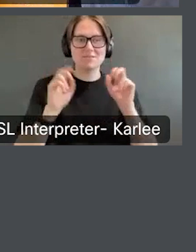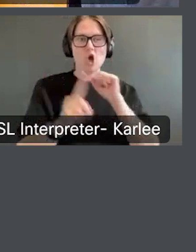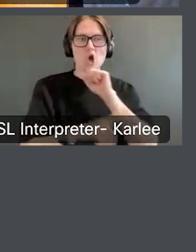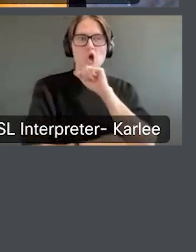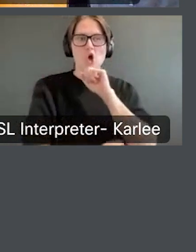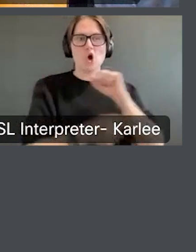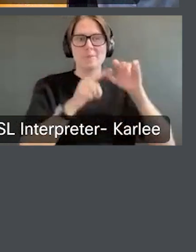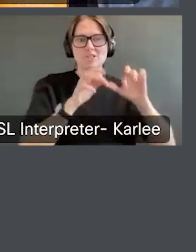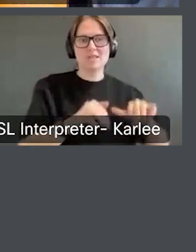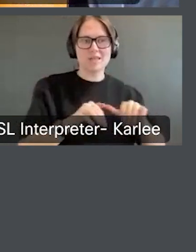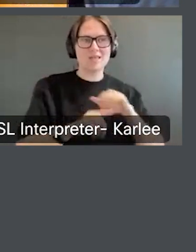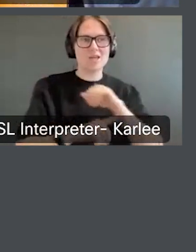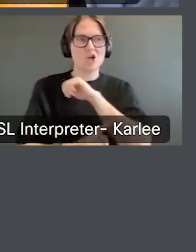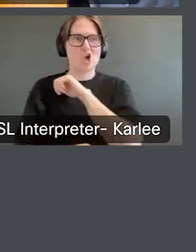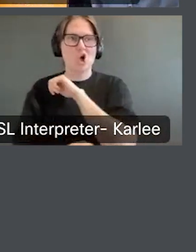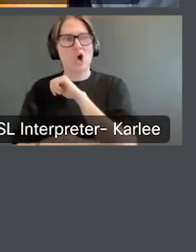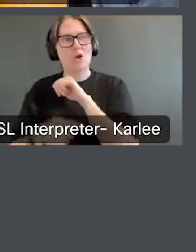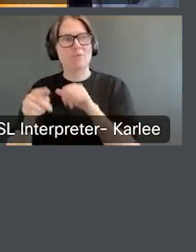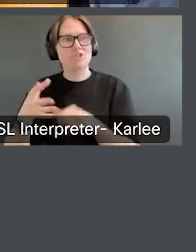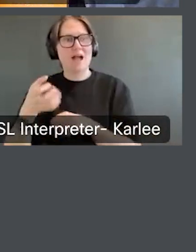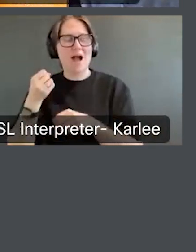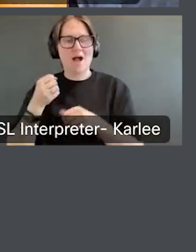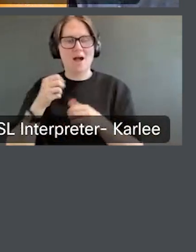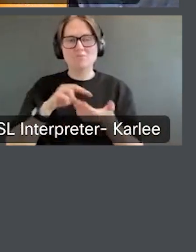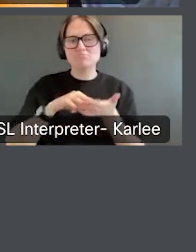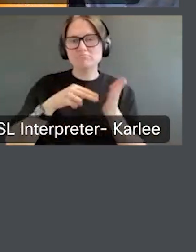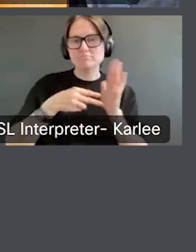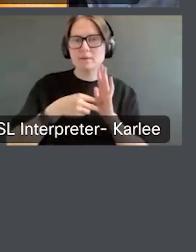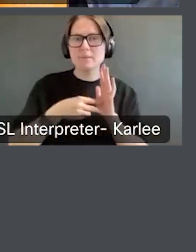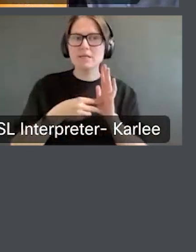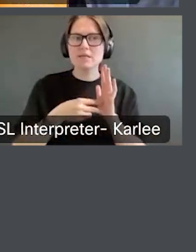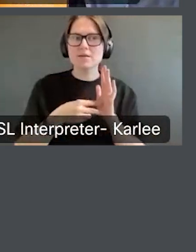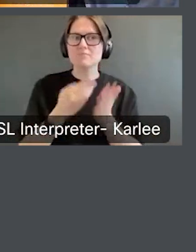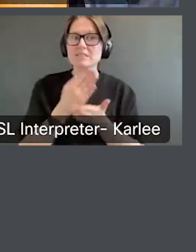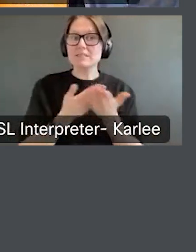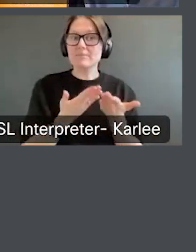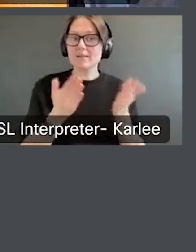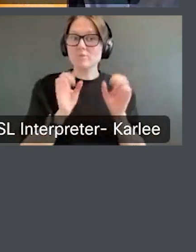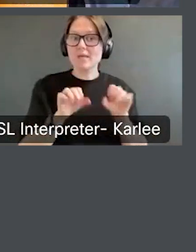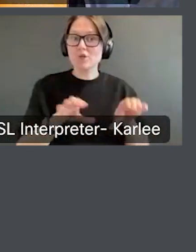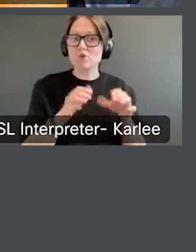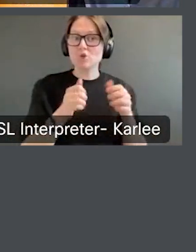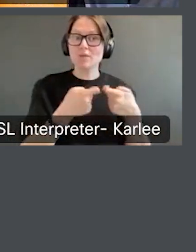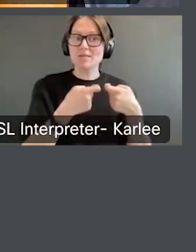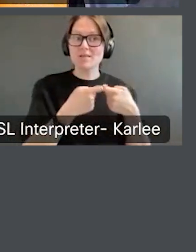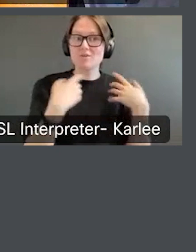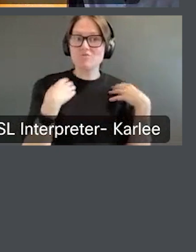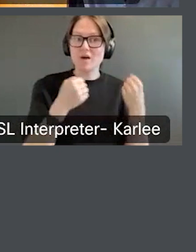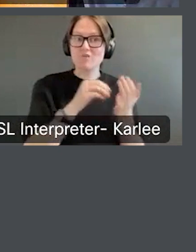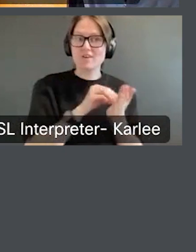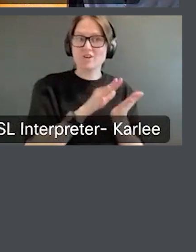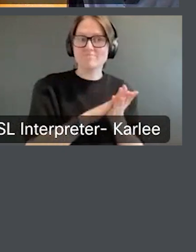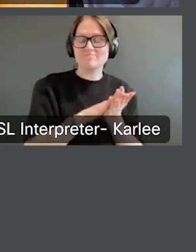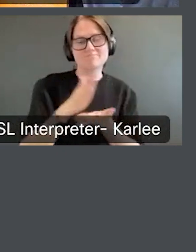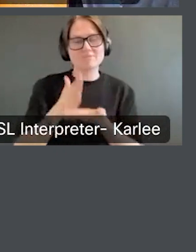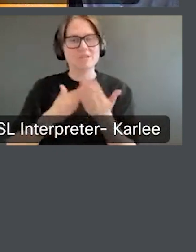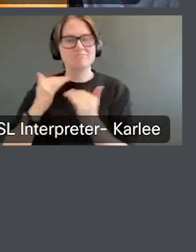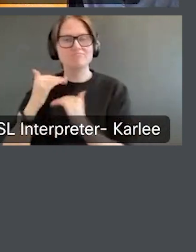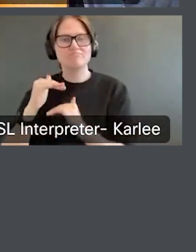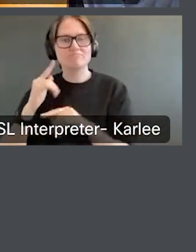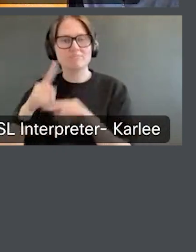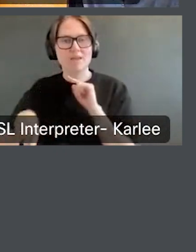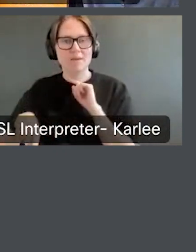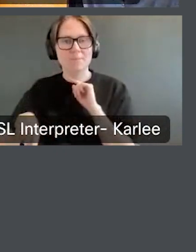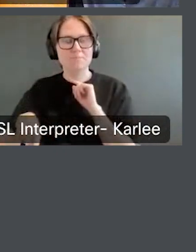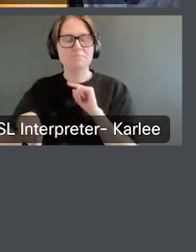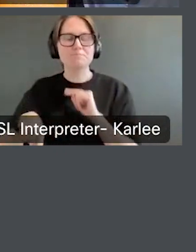some things we can do with the electronic health record and some things that we can't. So I have long